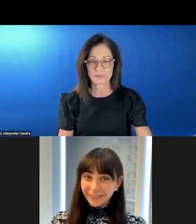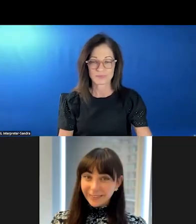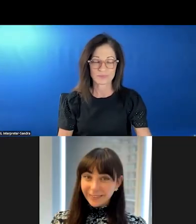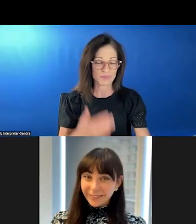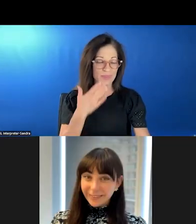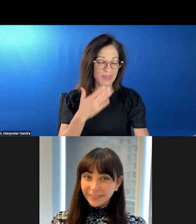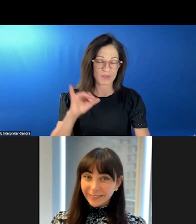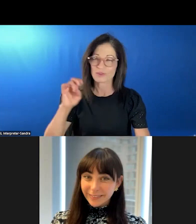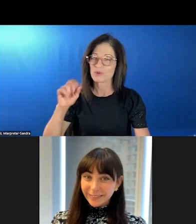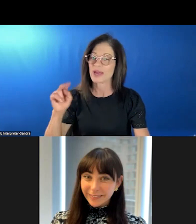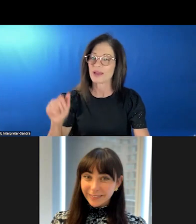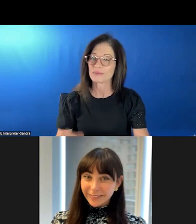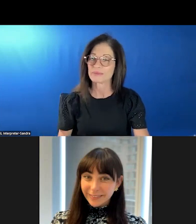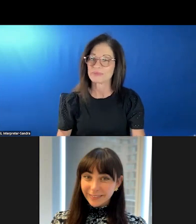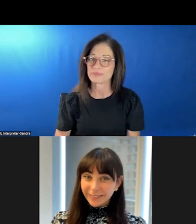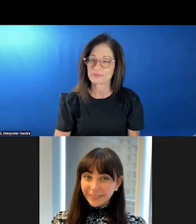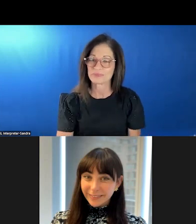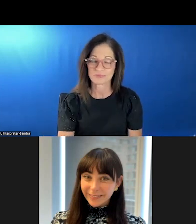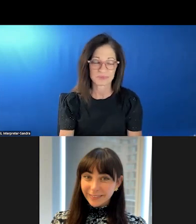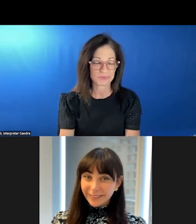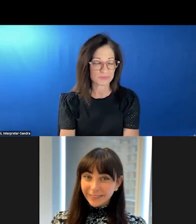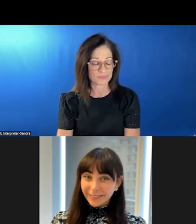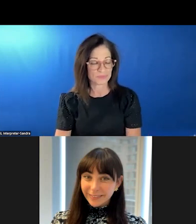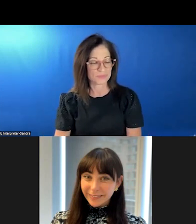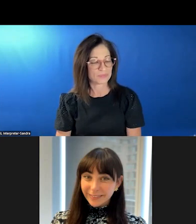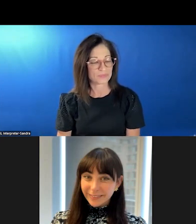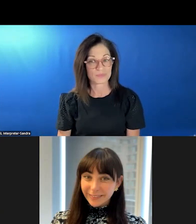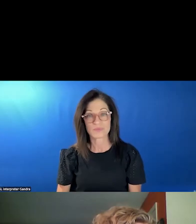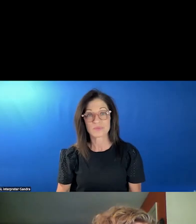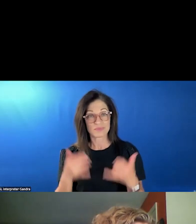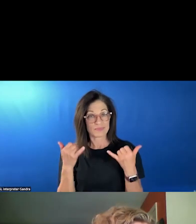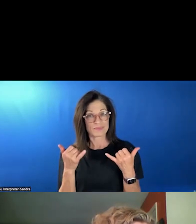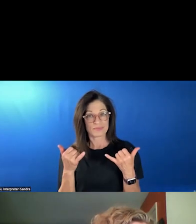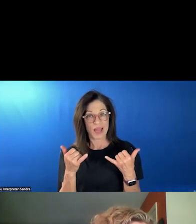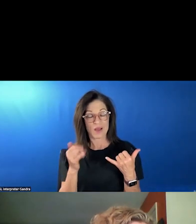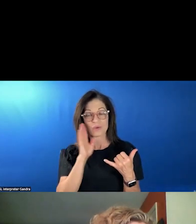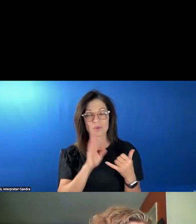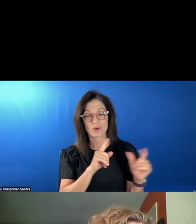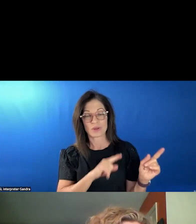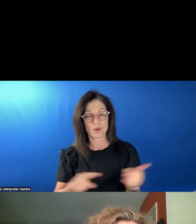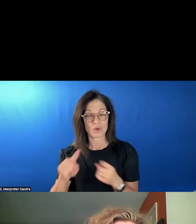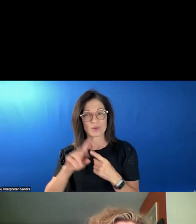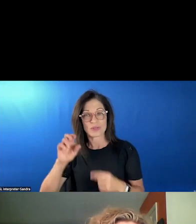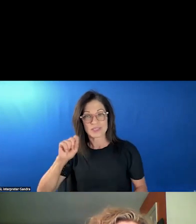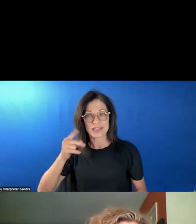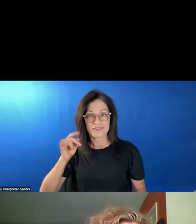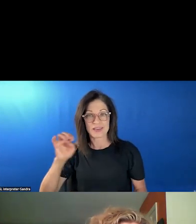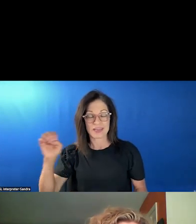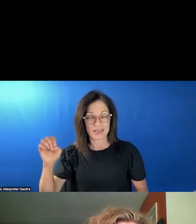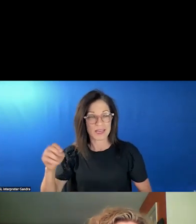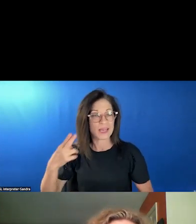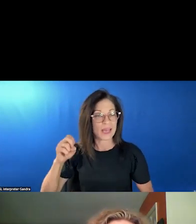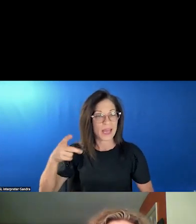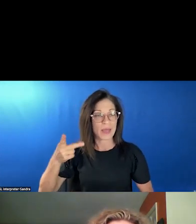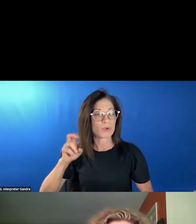Thank you, Joanna. We are now going to move to Stephanie Hepburn for Crisis